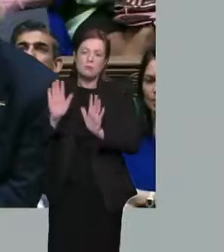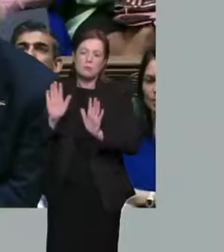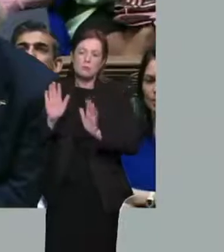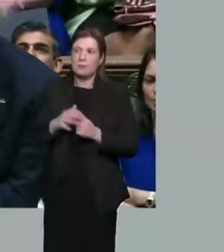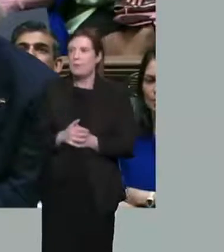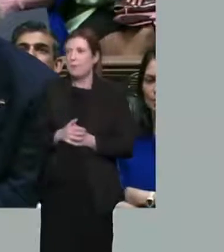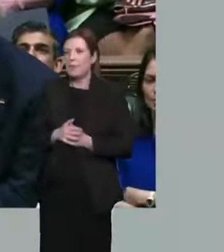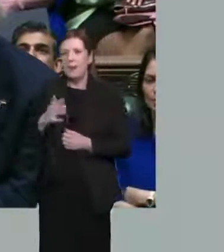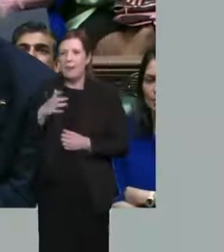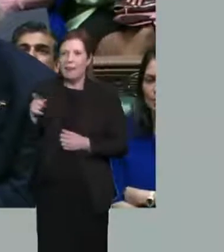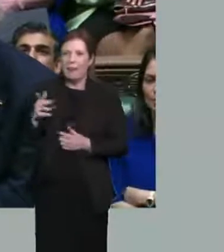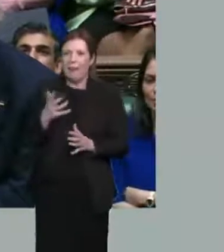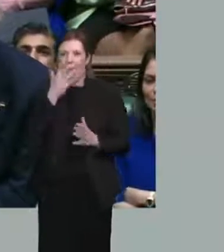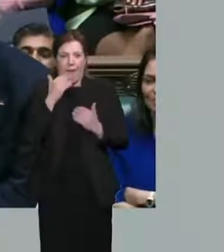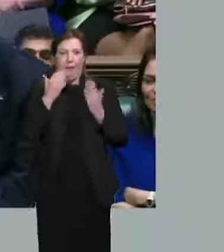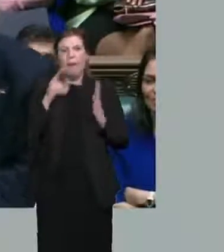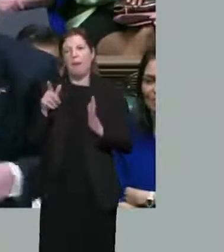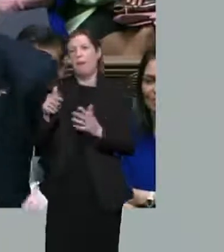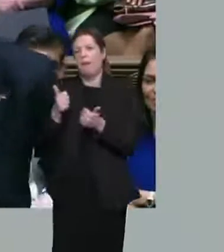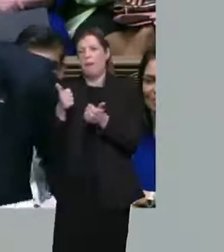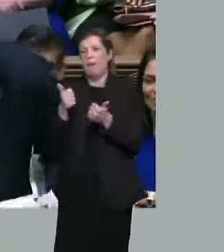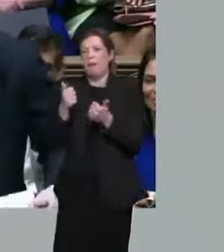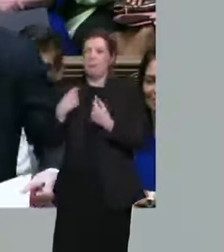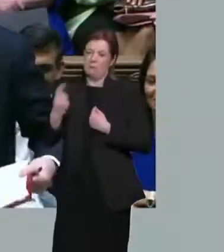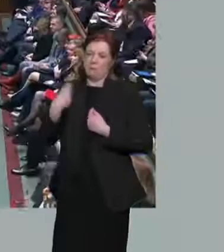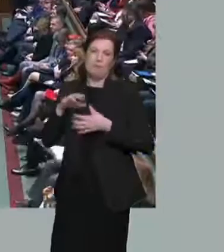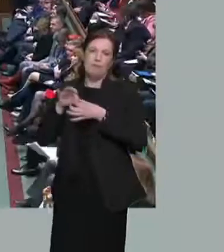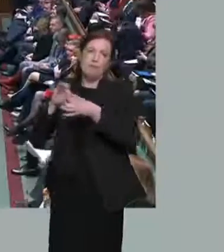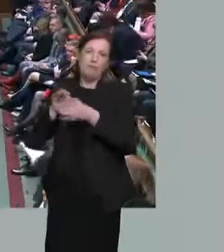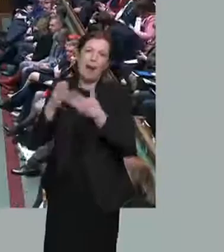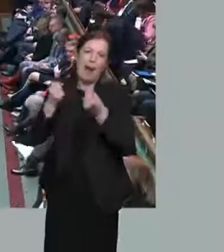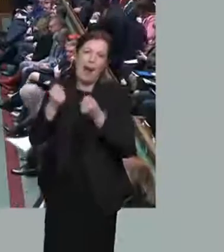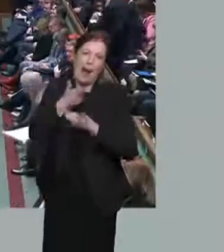him further, of the burgeoning cooperation between us.